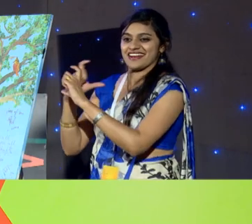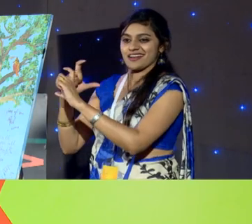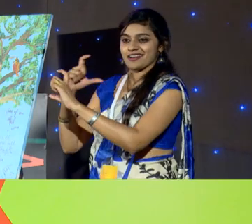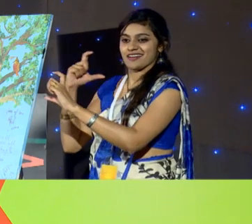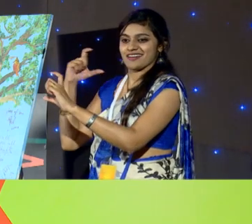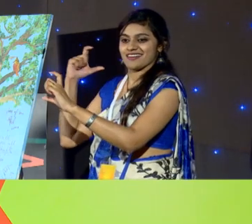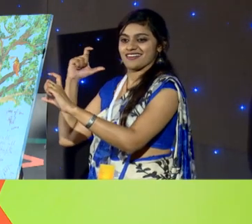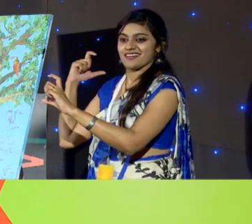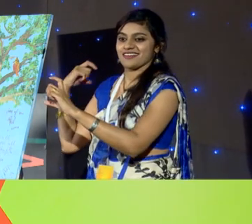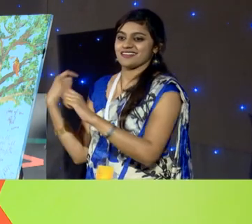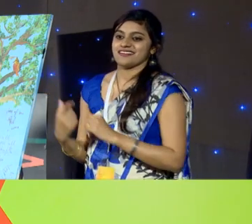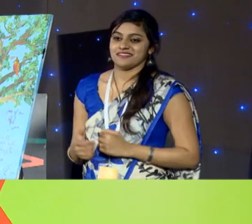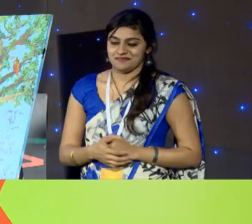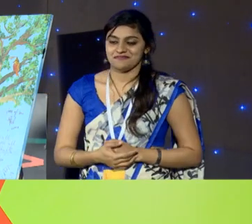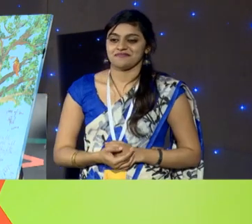please.